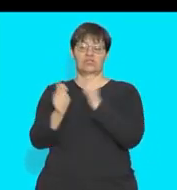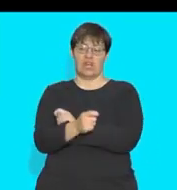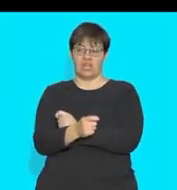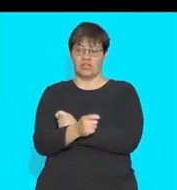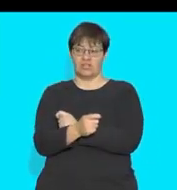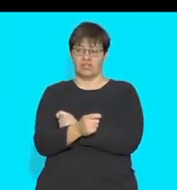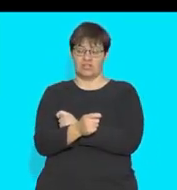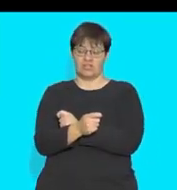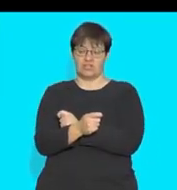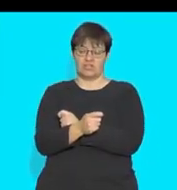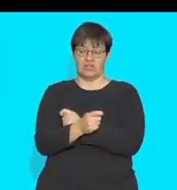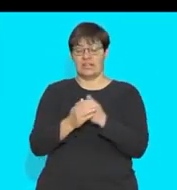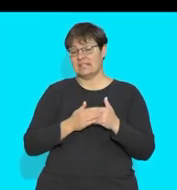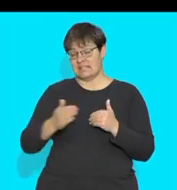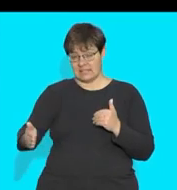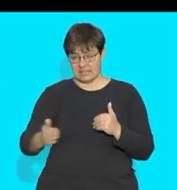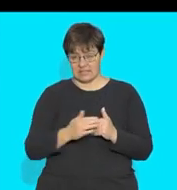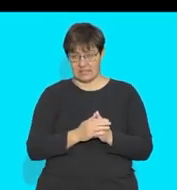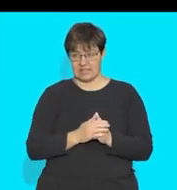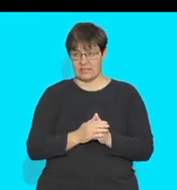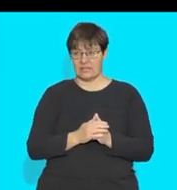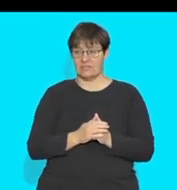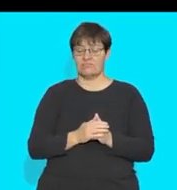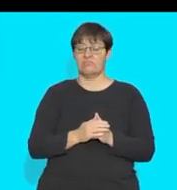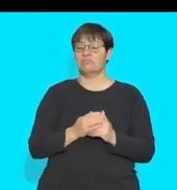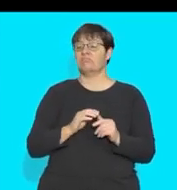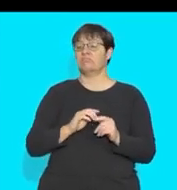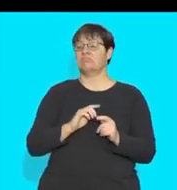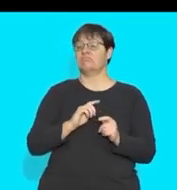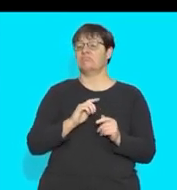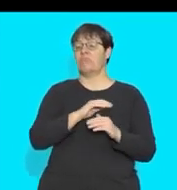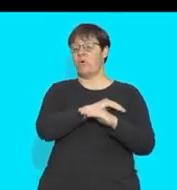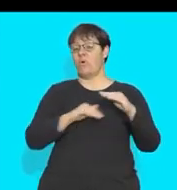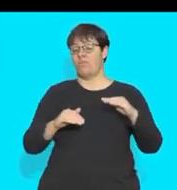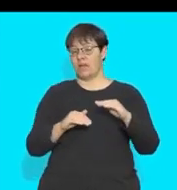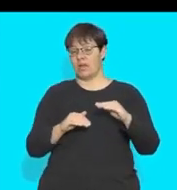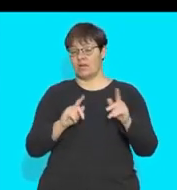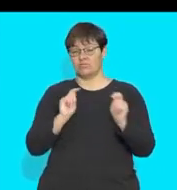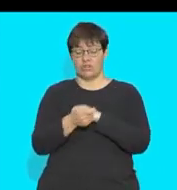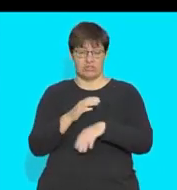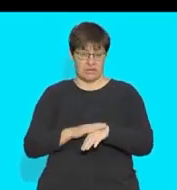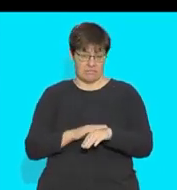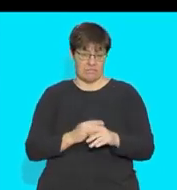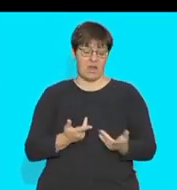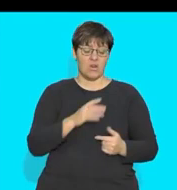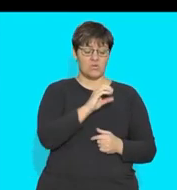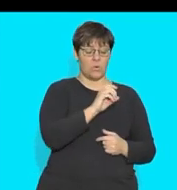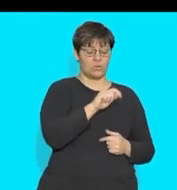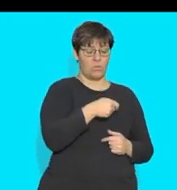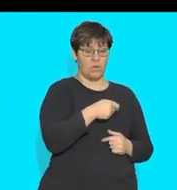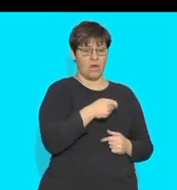displacement or distance over time. So the sloth takes